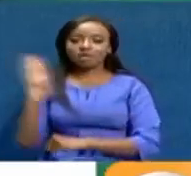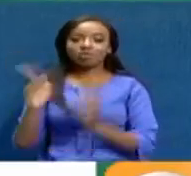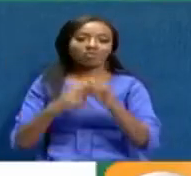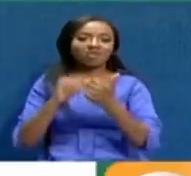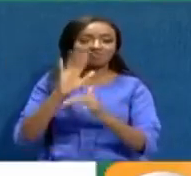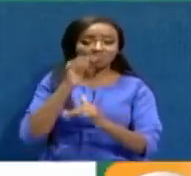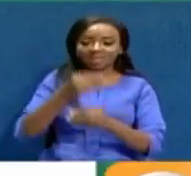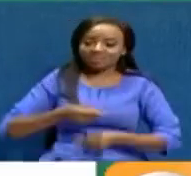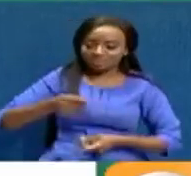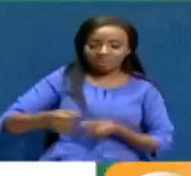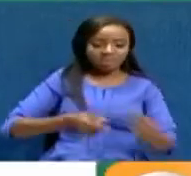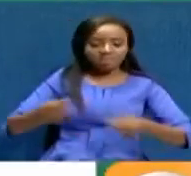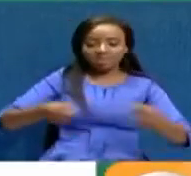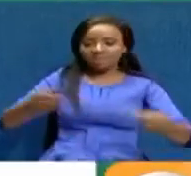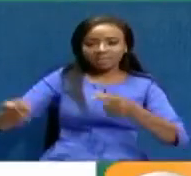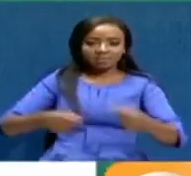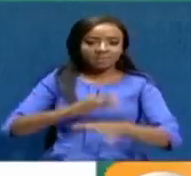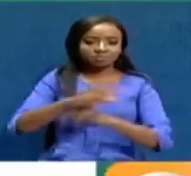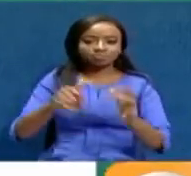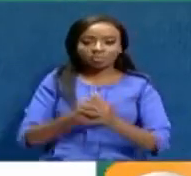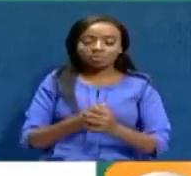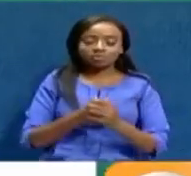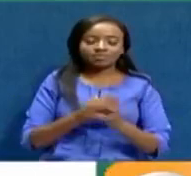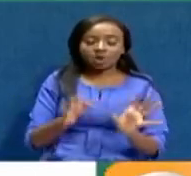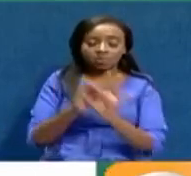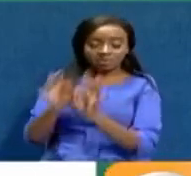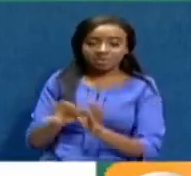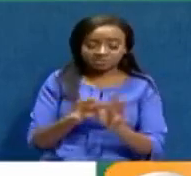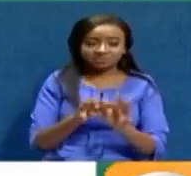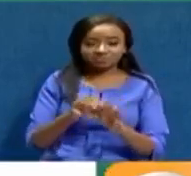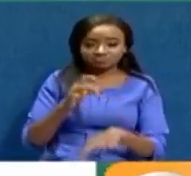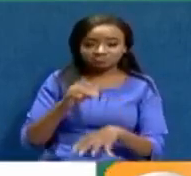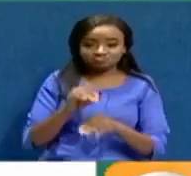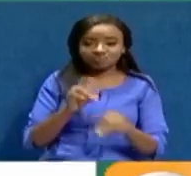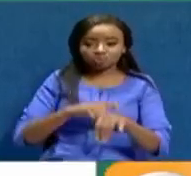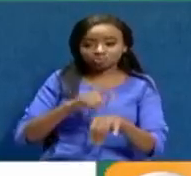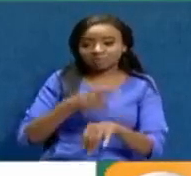promptly then paid to the cooperative movement. And this was timely. I think it came at a good time.